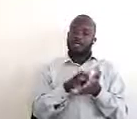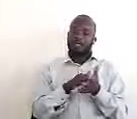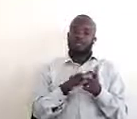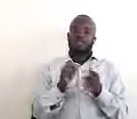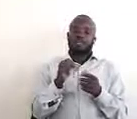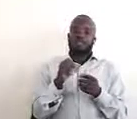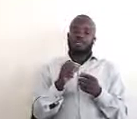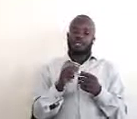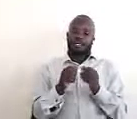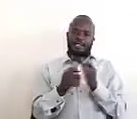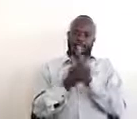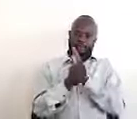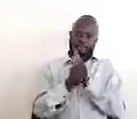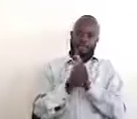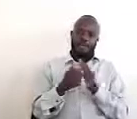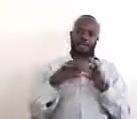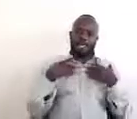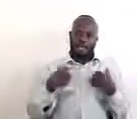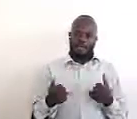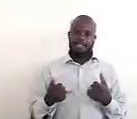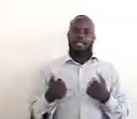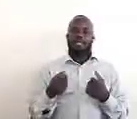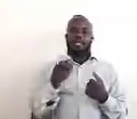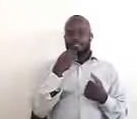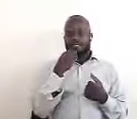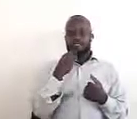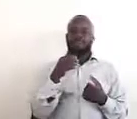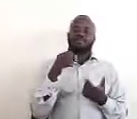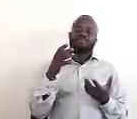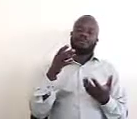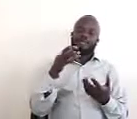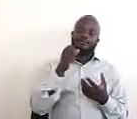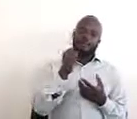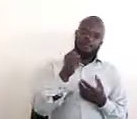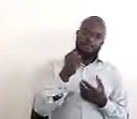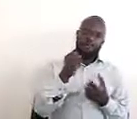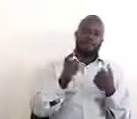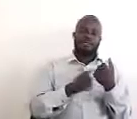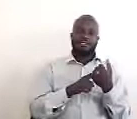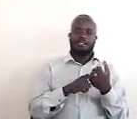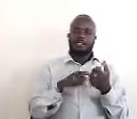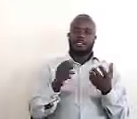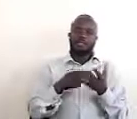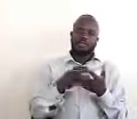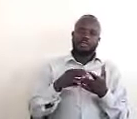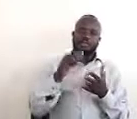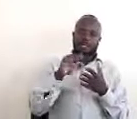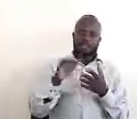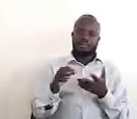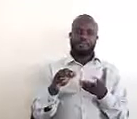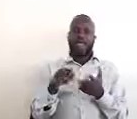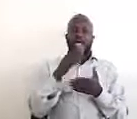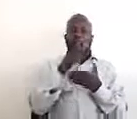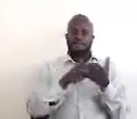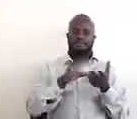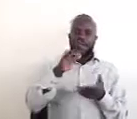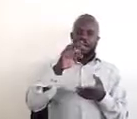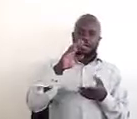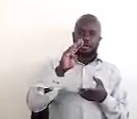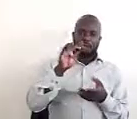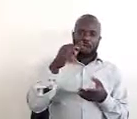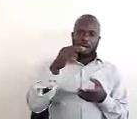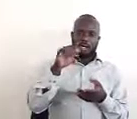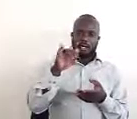that. So tips for a healthy diet: 5 to 6 servings of fruit or vegetables, or approximately 3 cups.